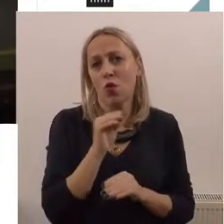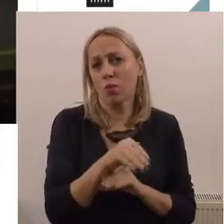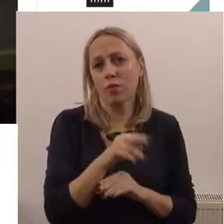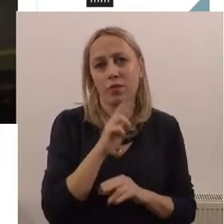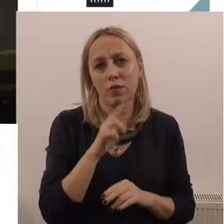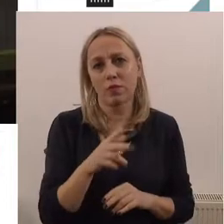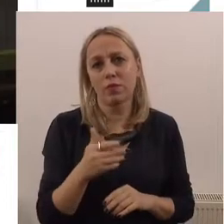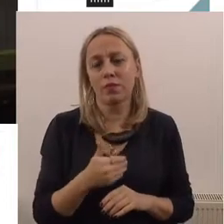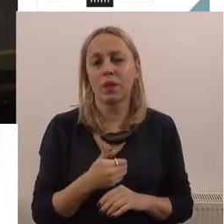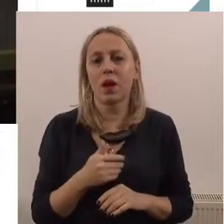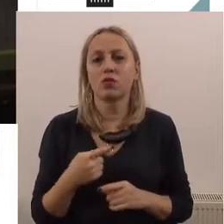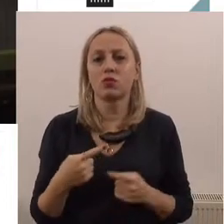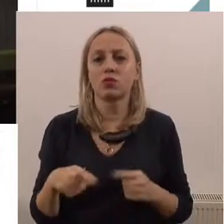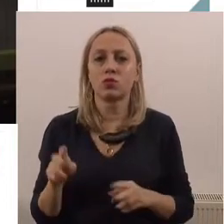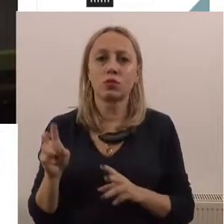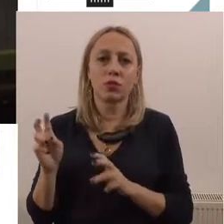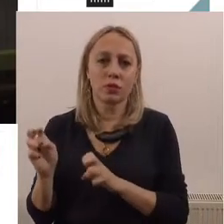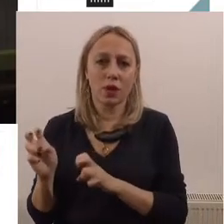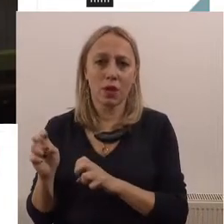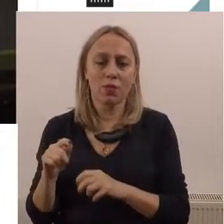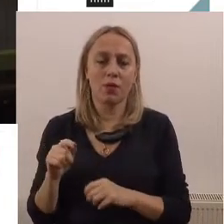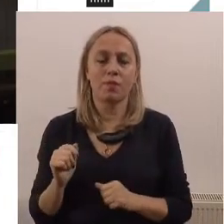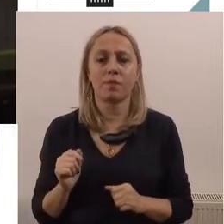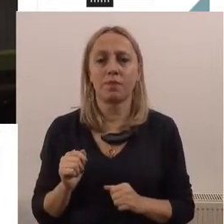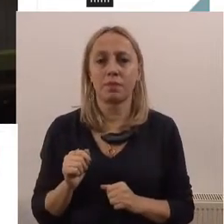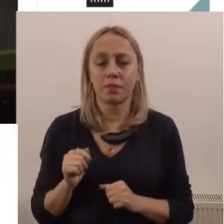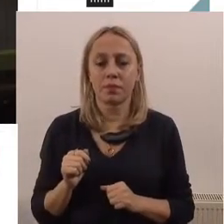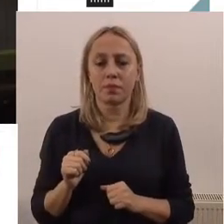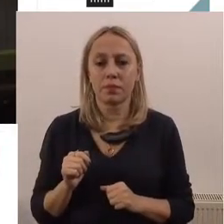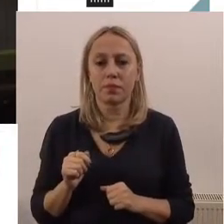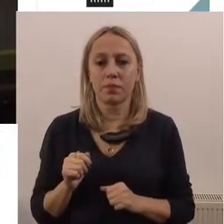architectural heritage sites, that would be it, I think,